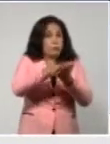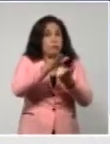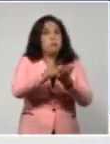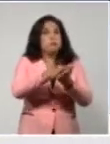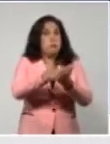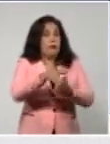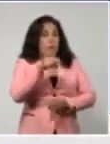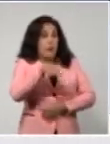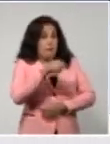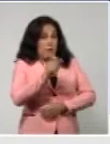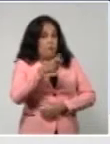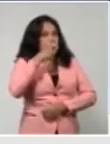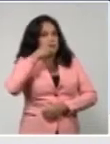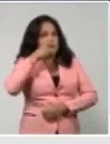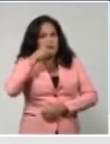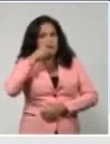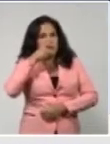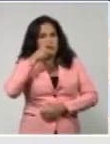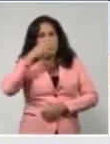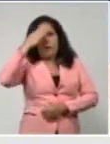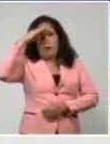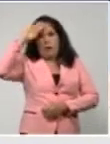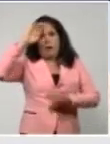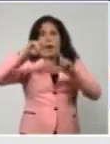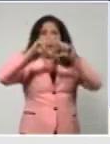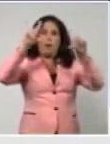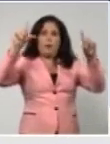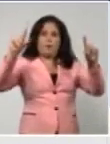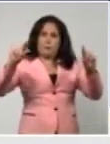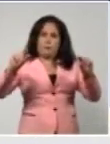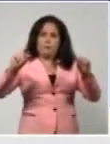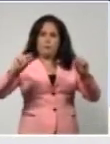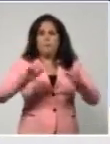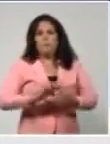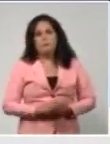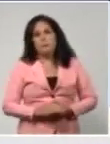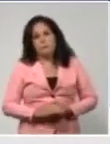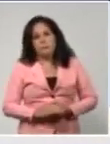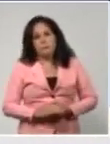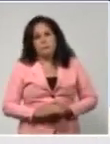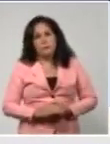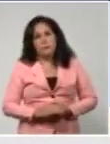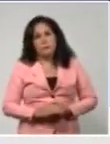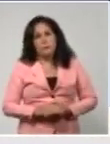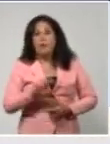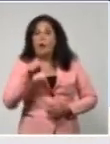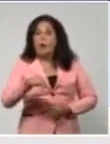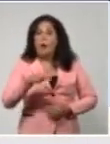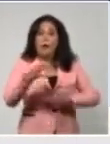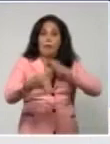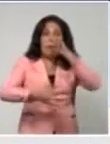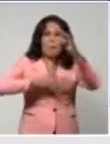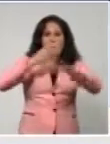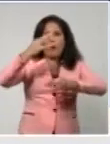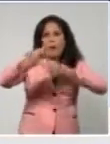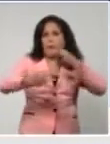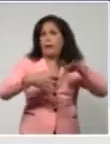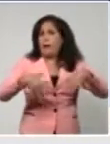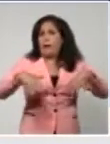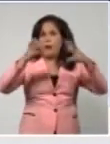Municipality 56, enabling us to continue to monitor the situation in all of our